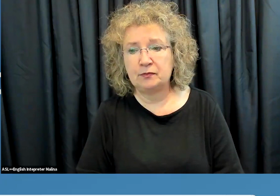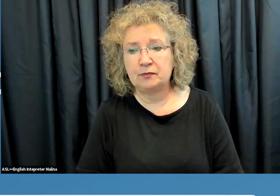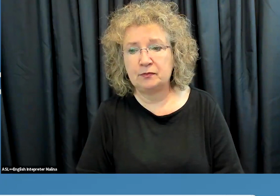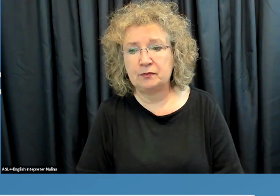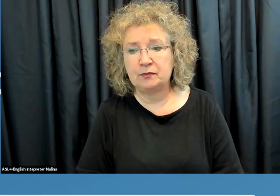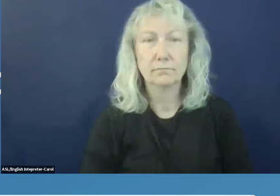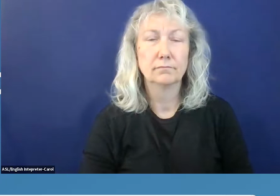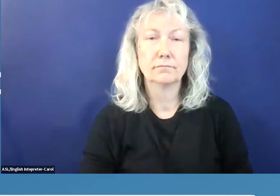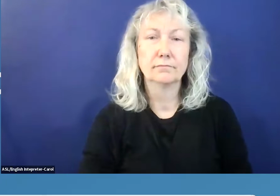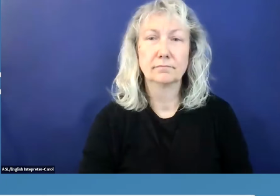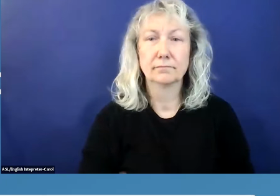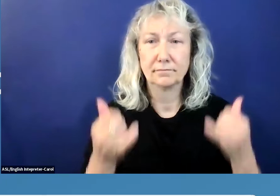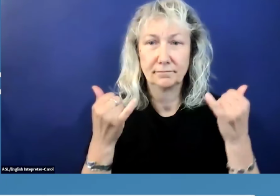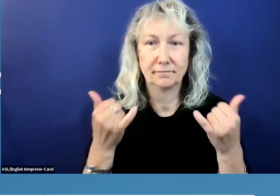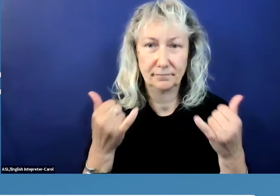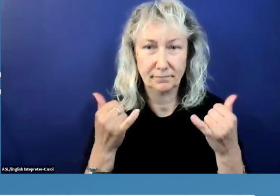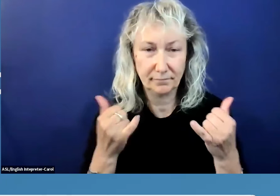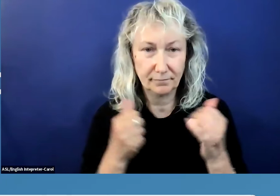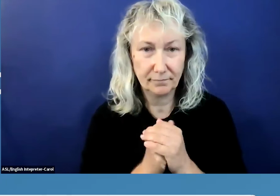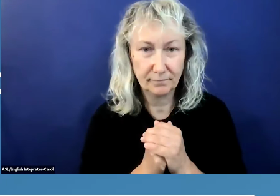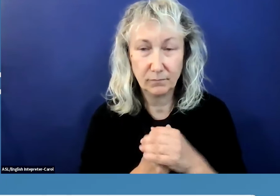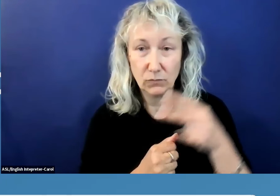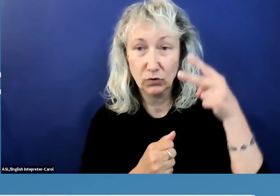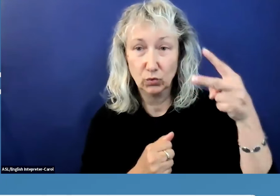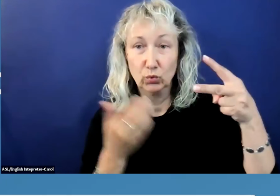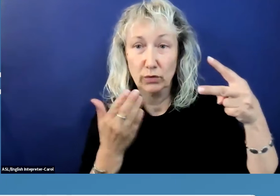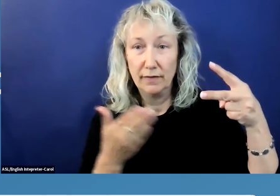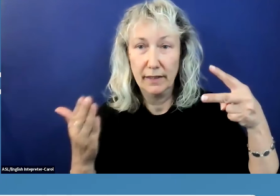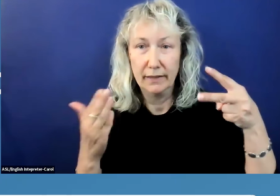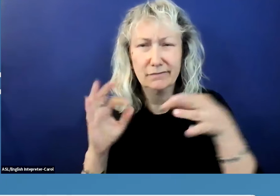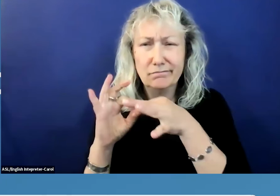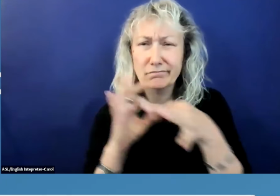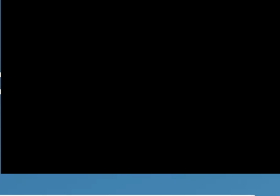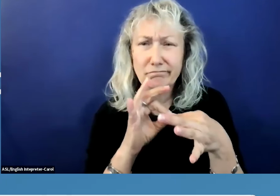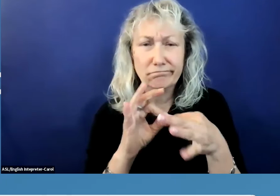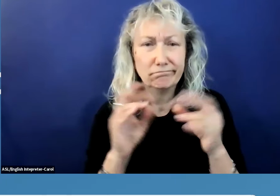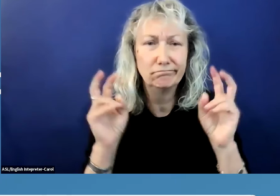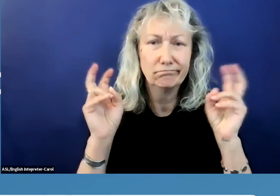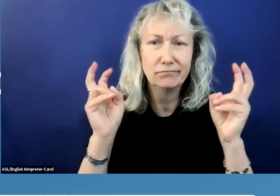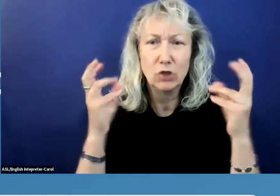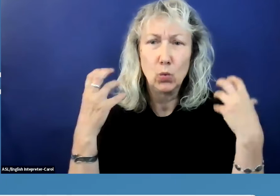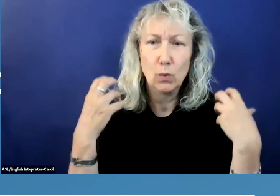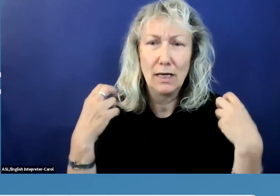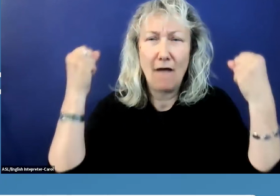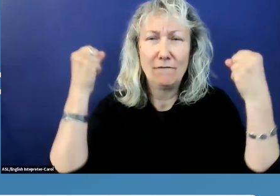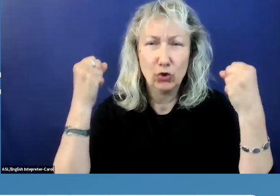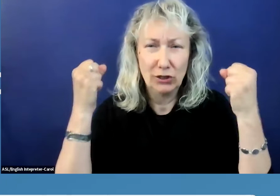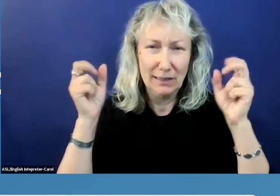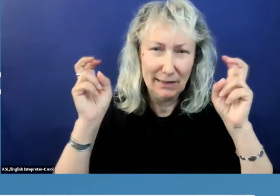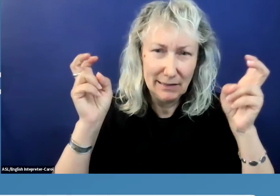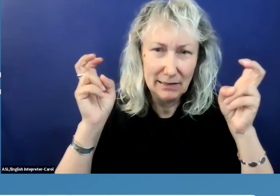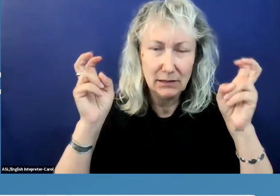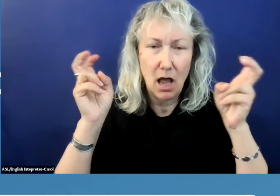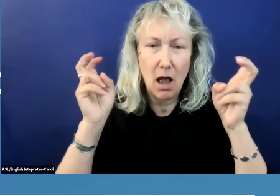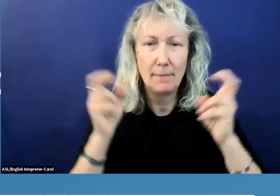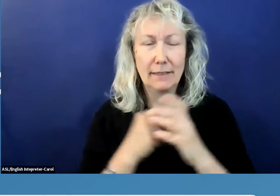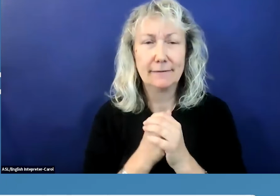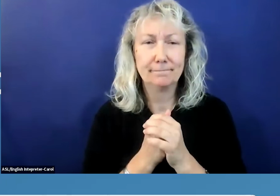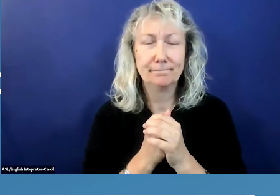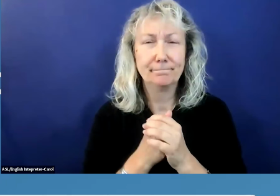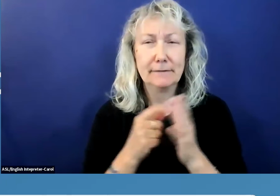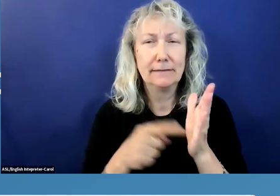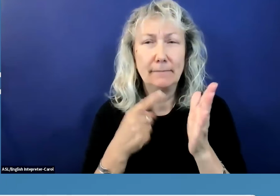And I want to touch on two recovery-related topics that aren't commonly understood, but can have a significant impact